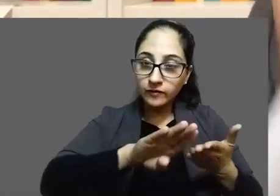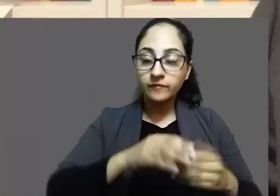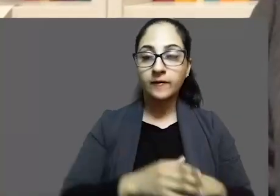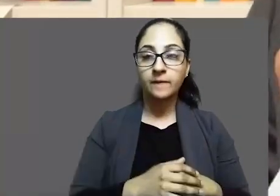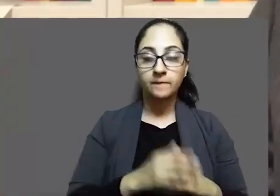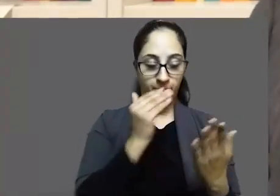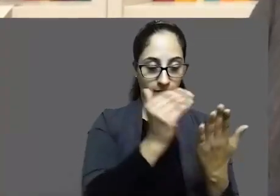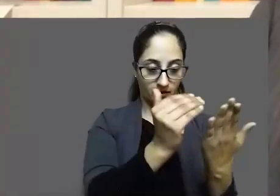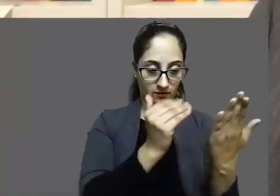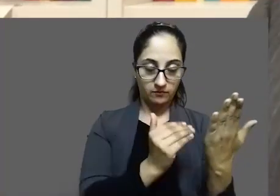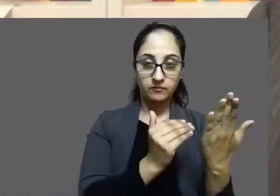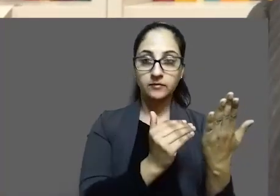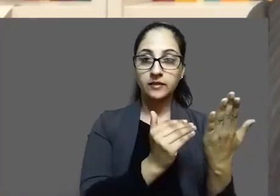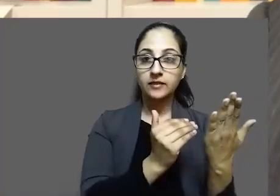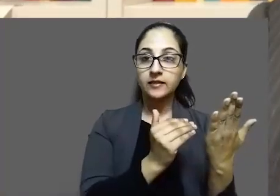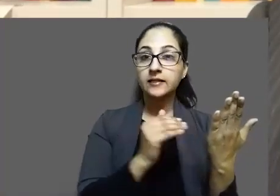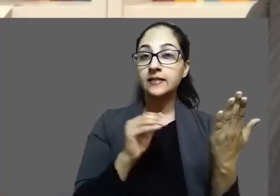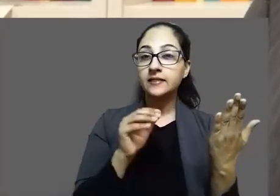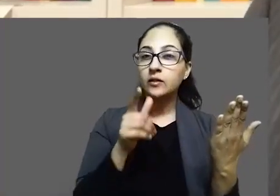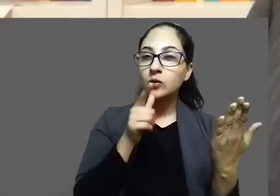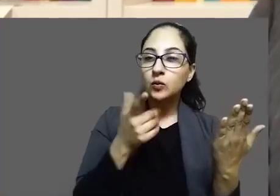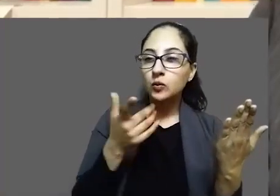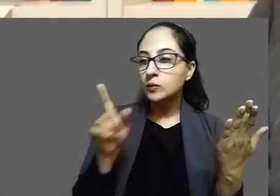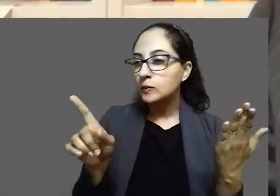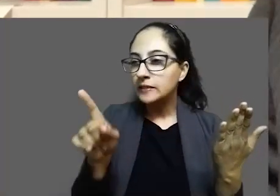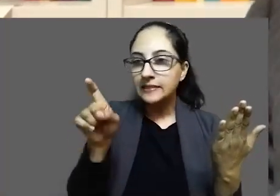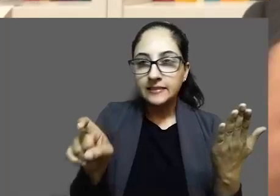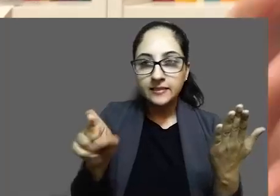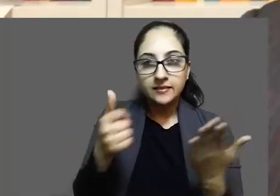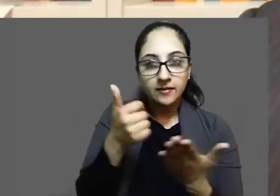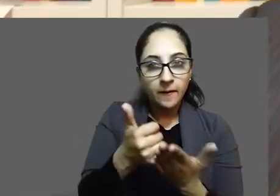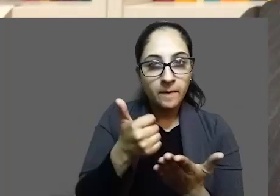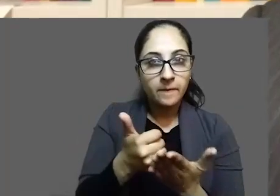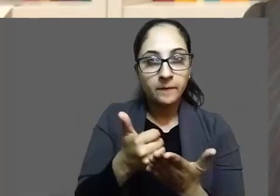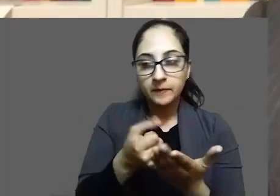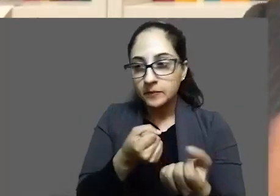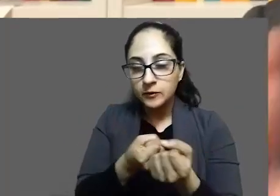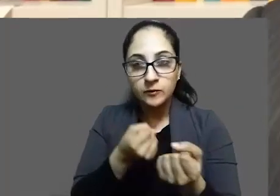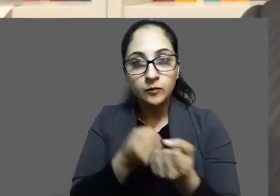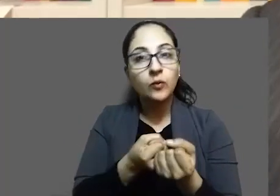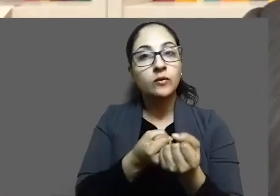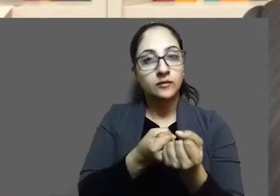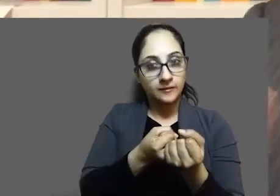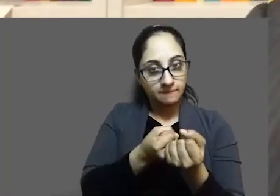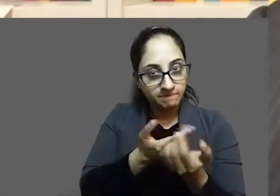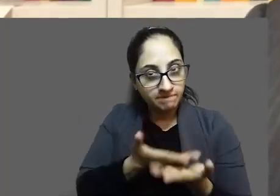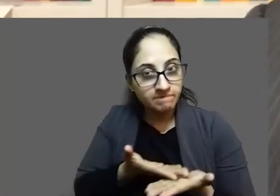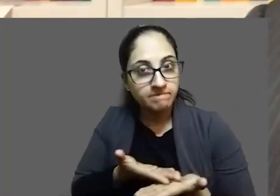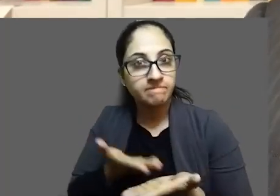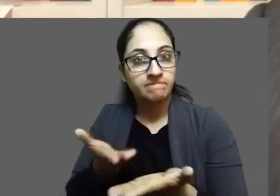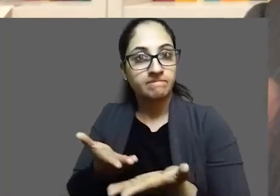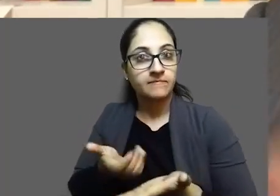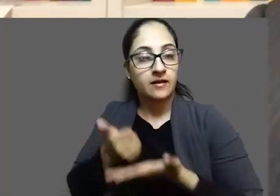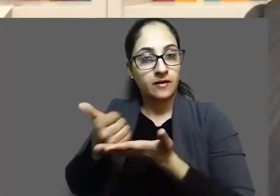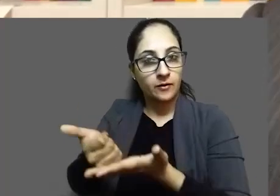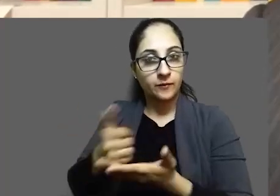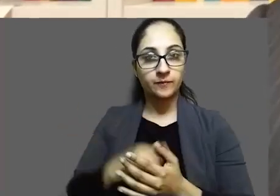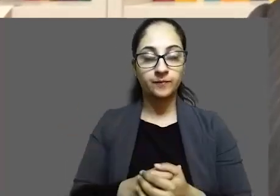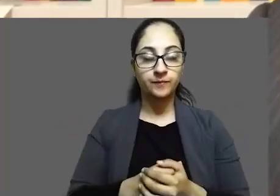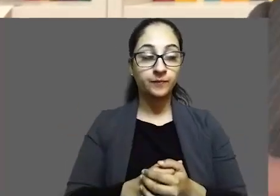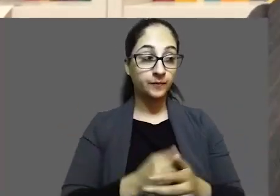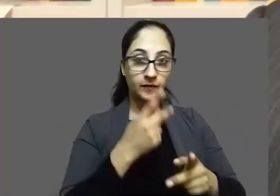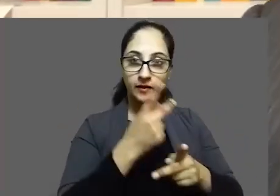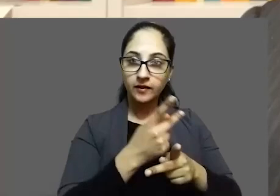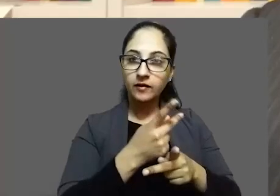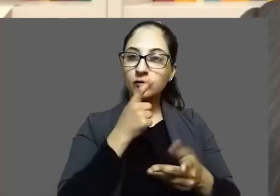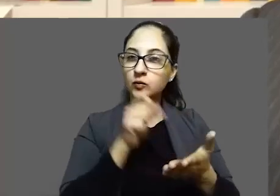who are most in need of access to you. And he says, be careful of the rich, be careful of the elite, because they have everything. They're ungrateful. They're not going to